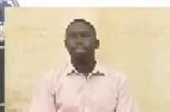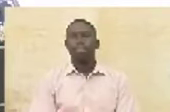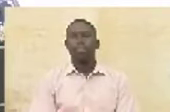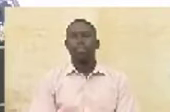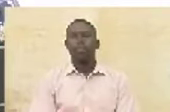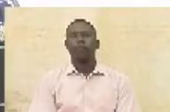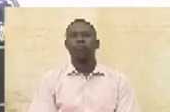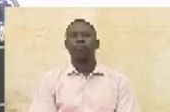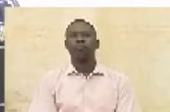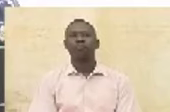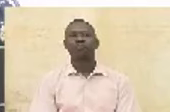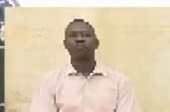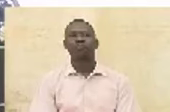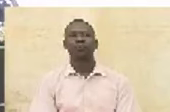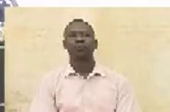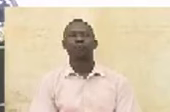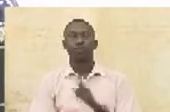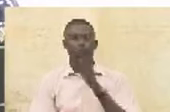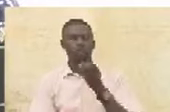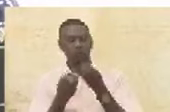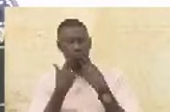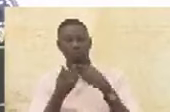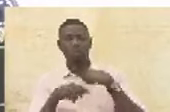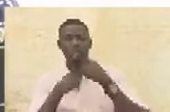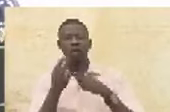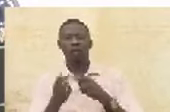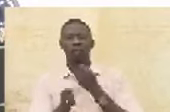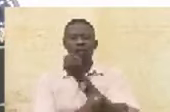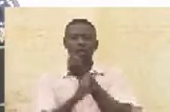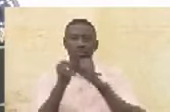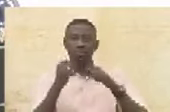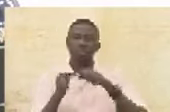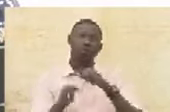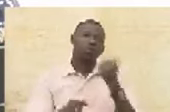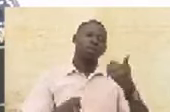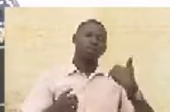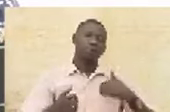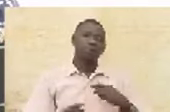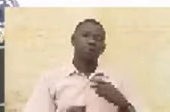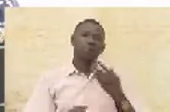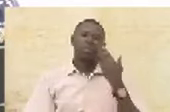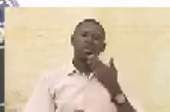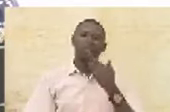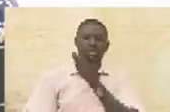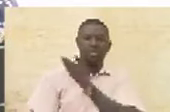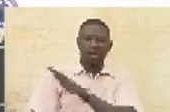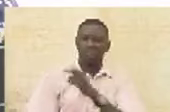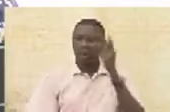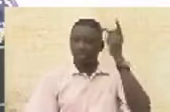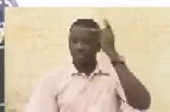told us about the condition of other people when they left Kanilai.